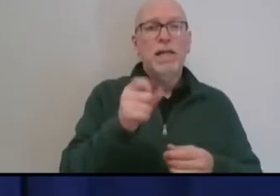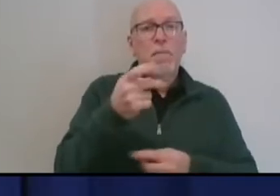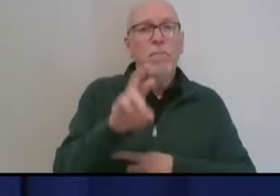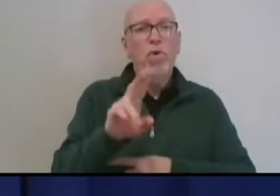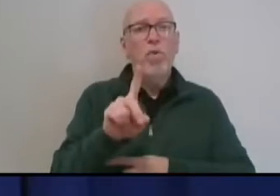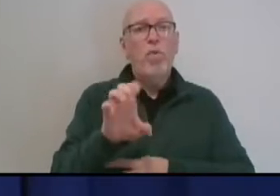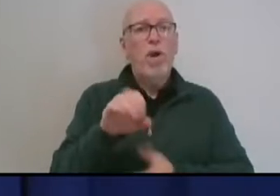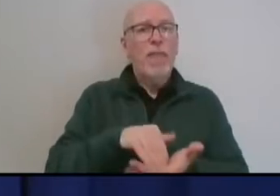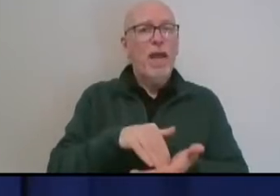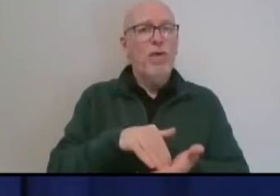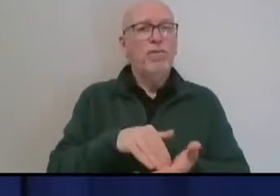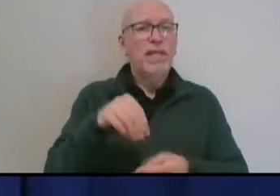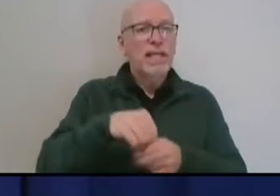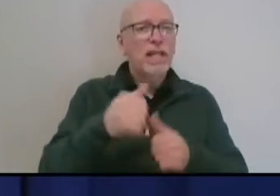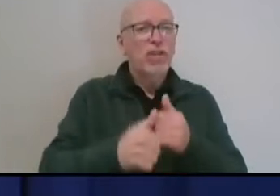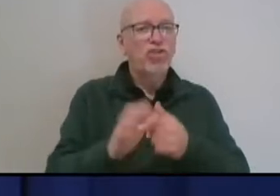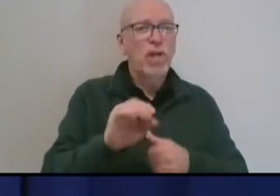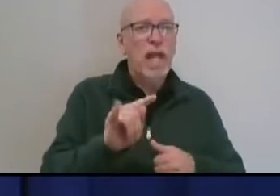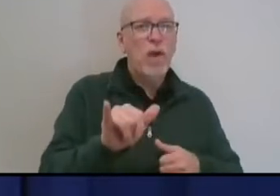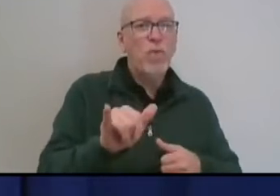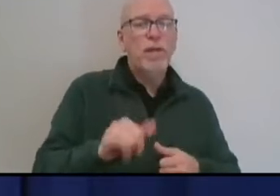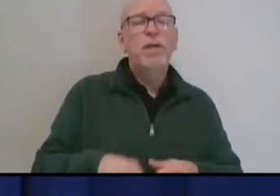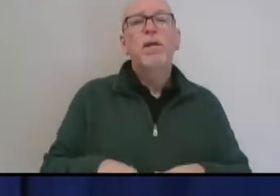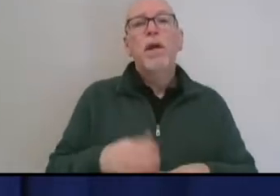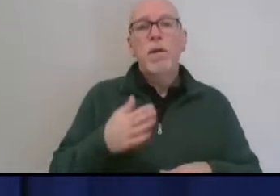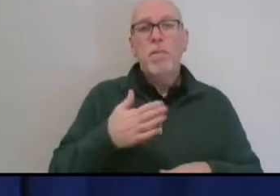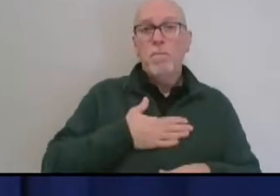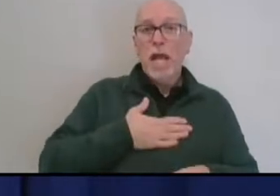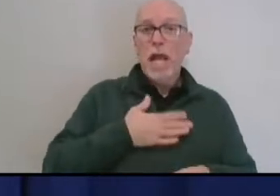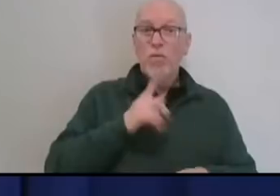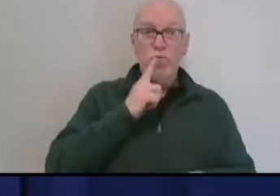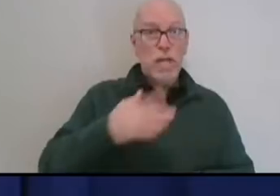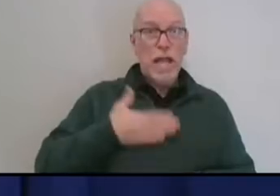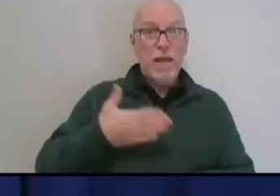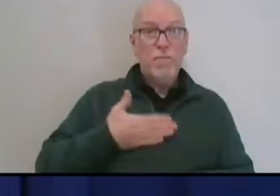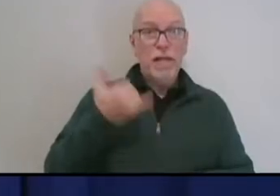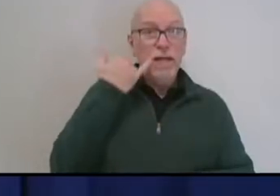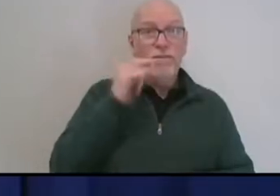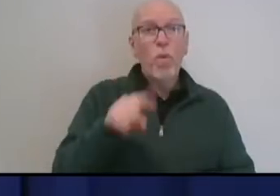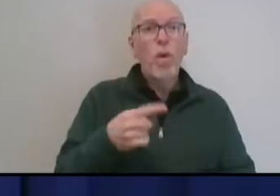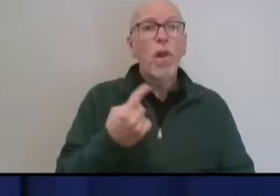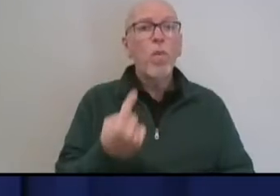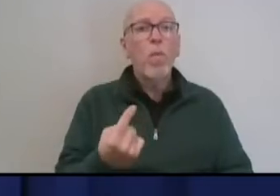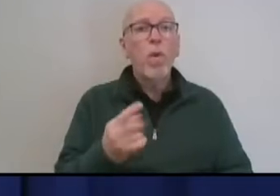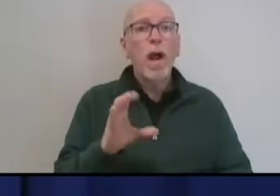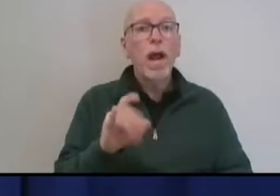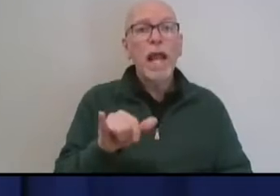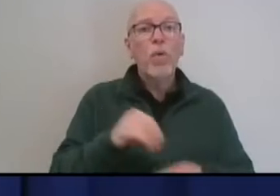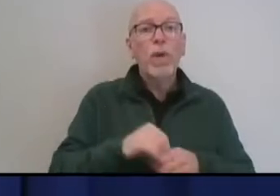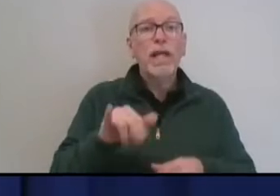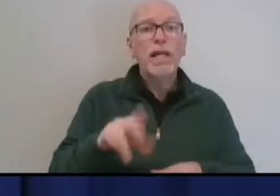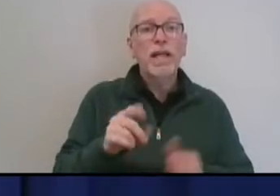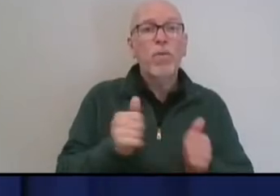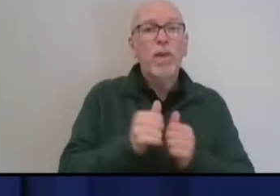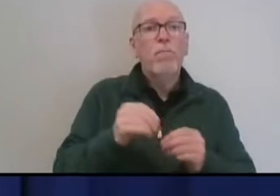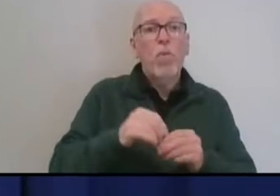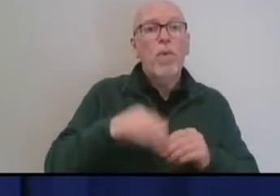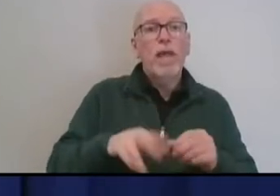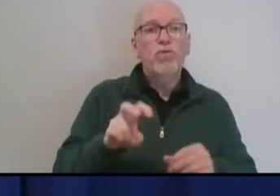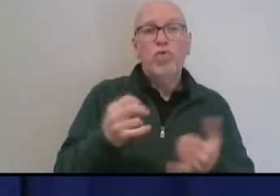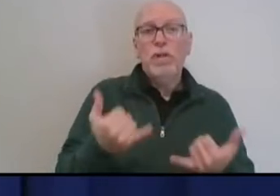100,000 that a county has. My real happiness is that there is only one county in the state of Indiana over 200 right